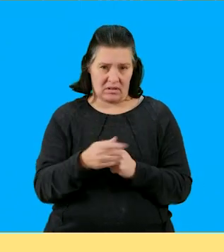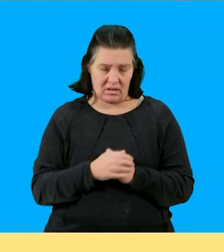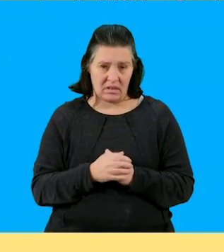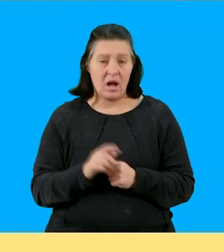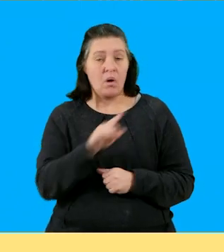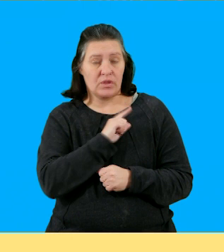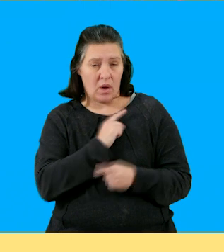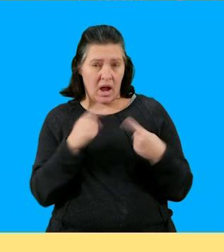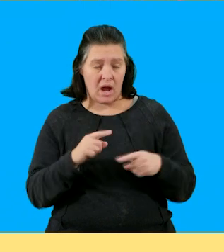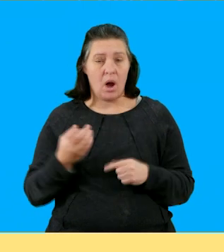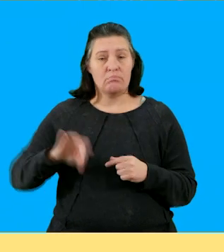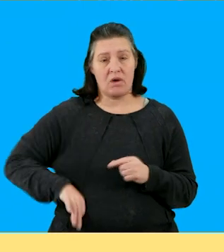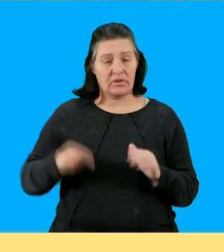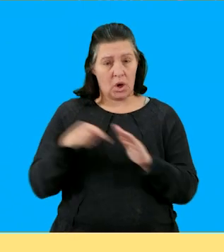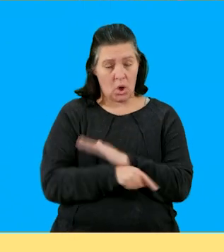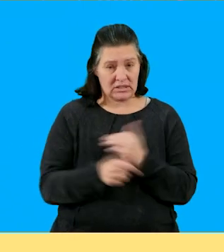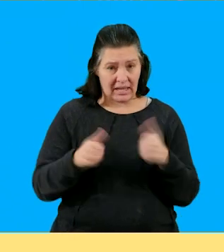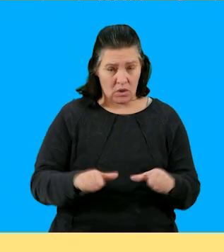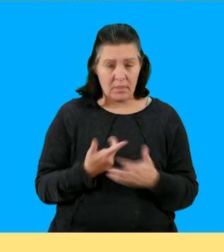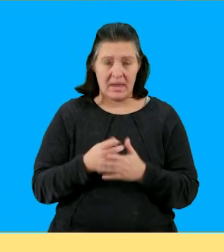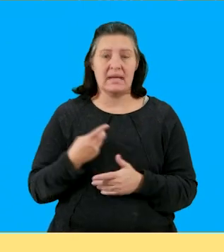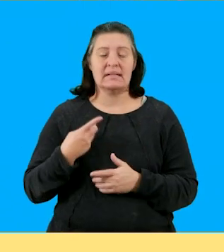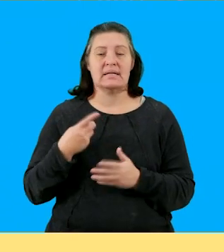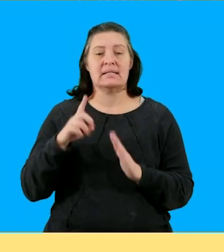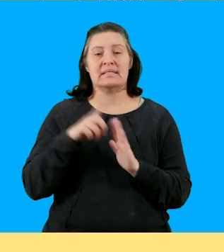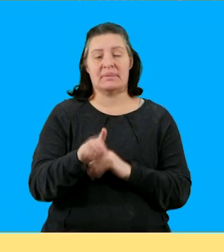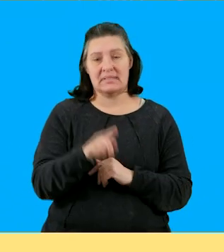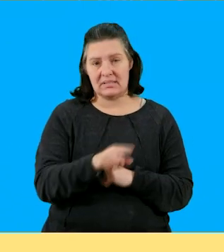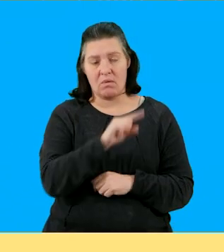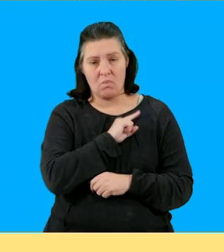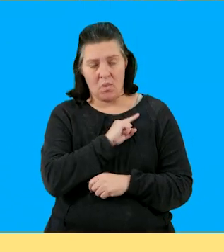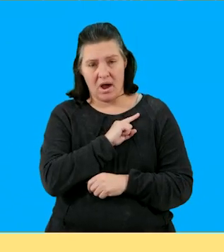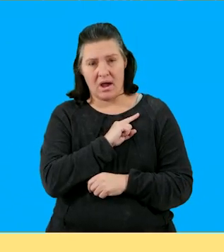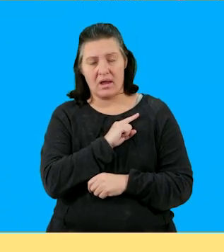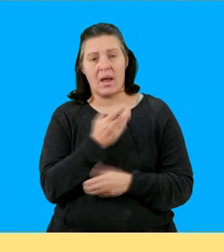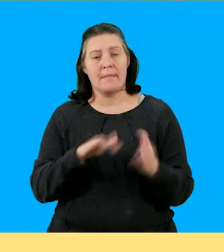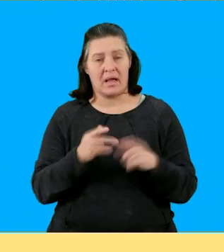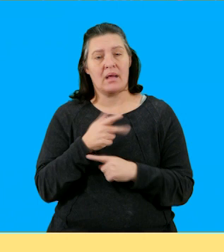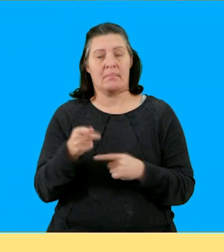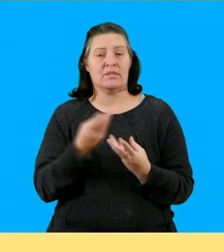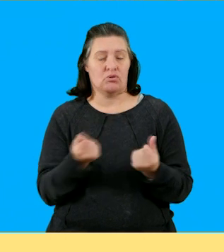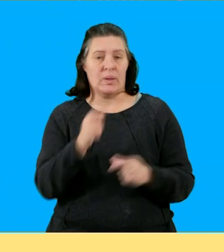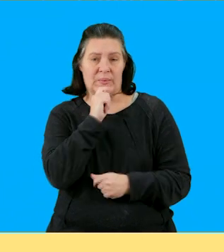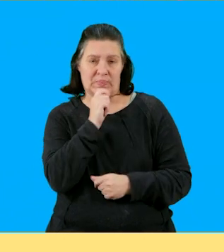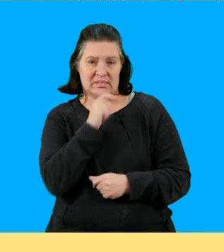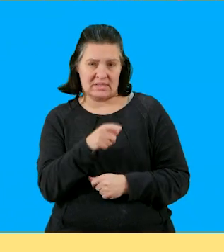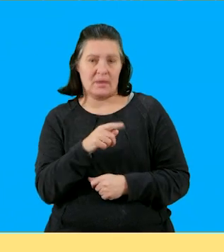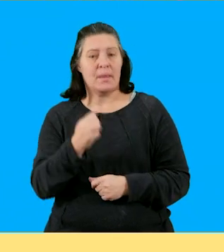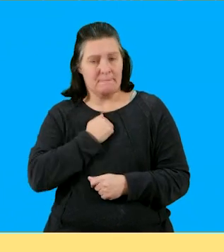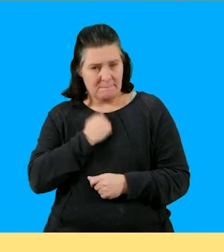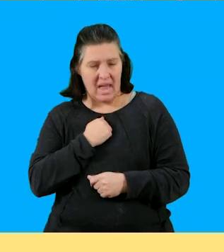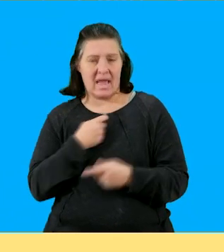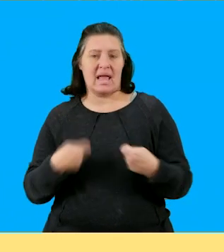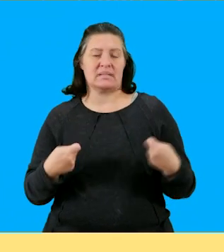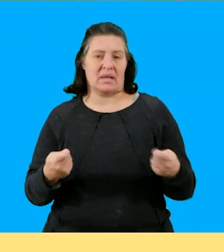materials. Hence, when I come to the profit and loss account, I am debiting it because this is the packing materials used. That is